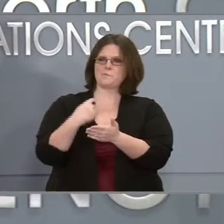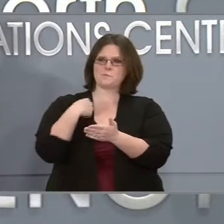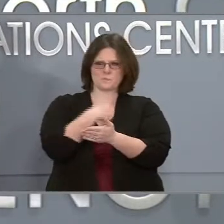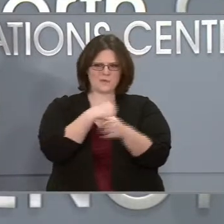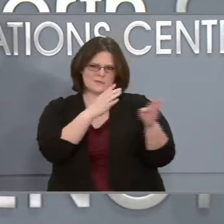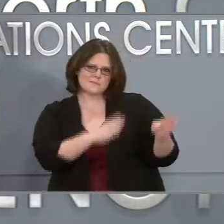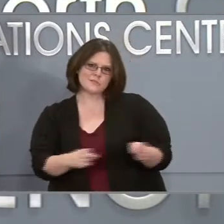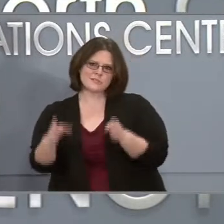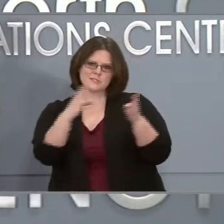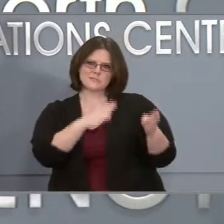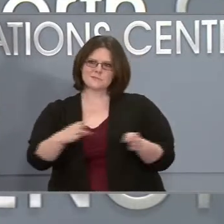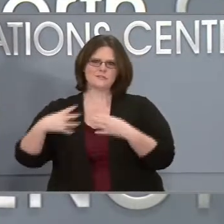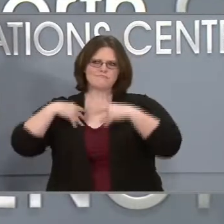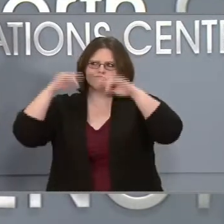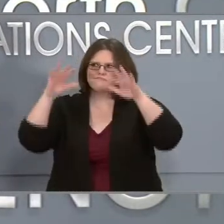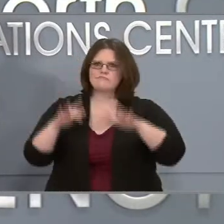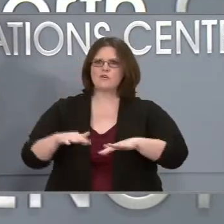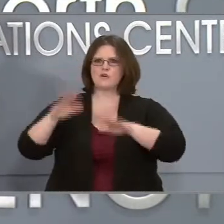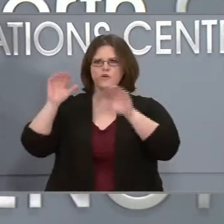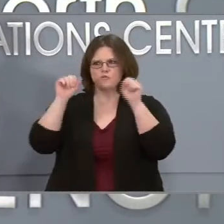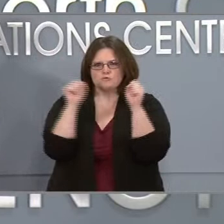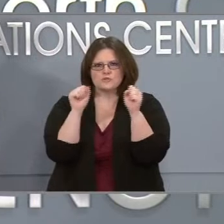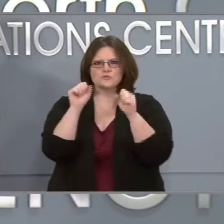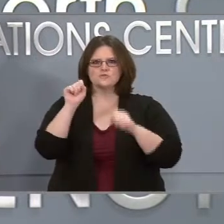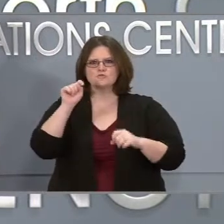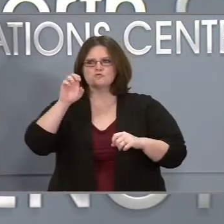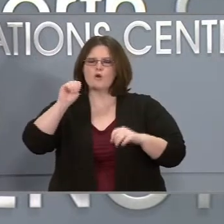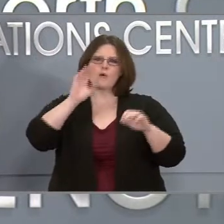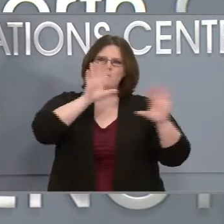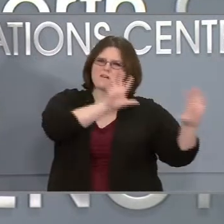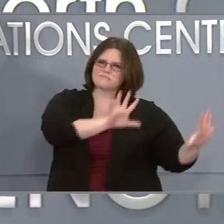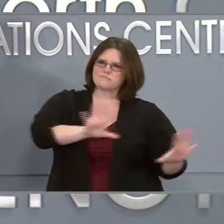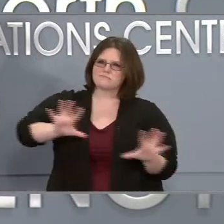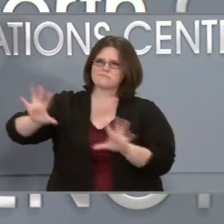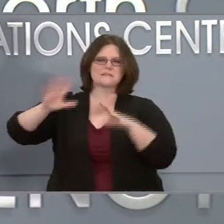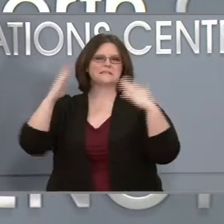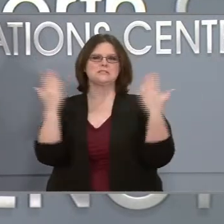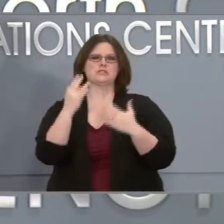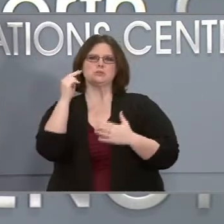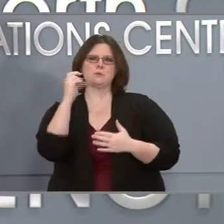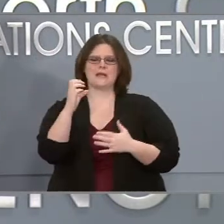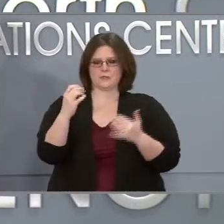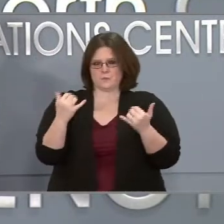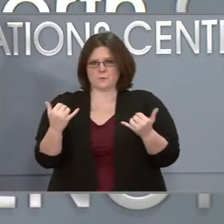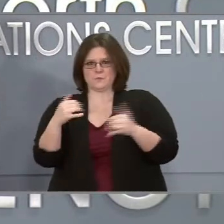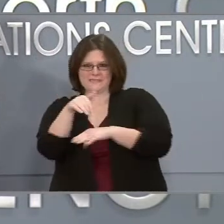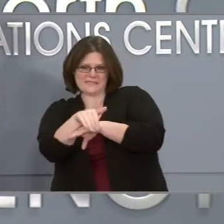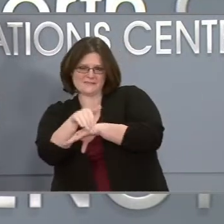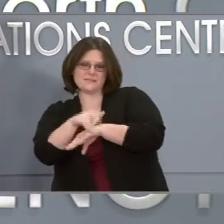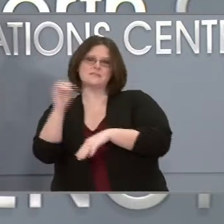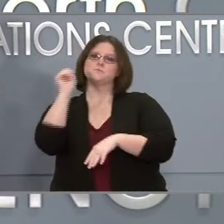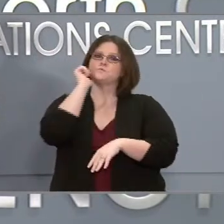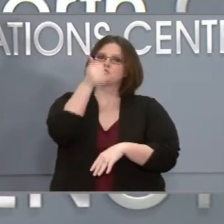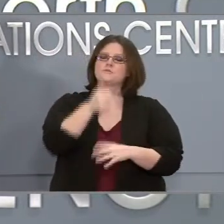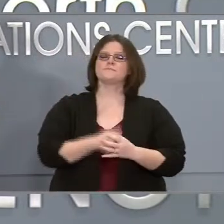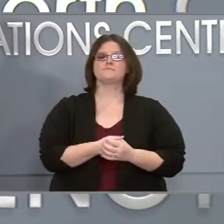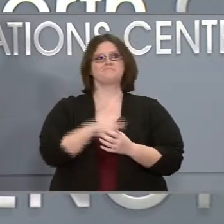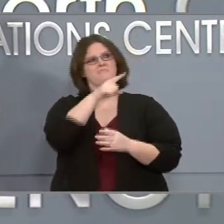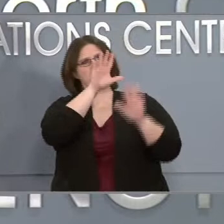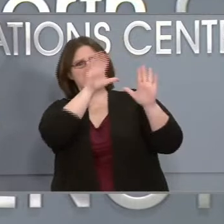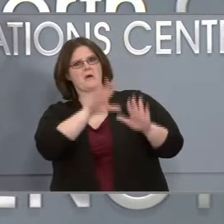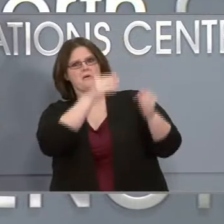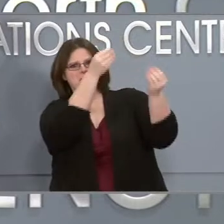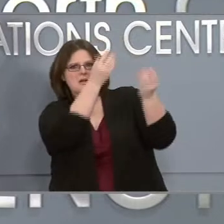winter storm that will threaten North Carolina later tonight and tomorrow. Our forecasters expect significant